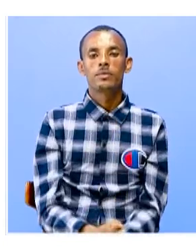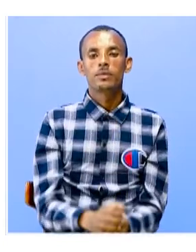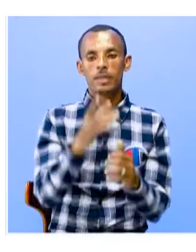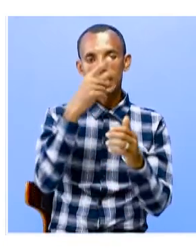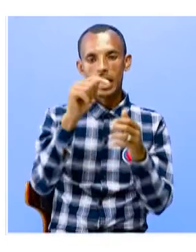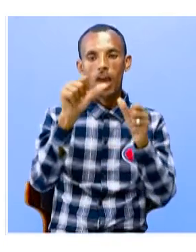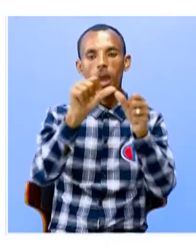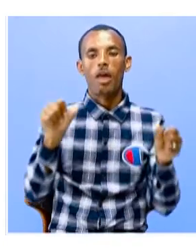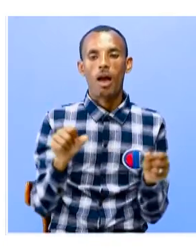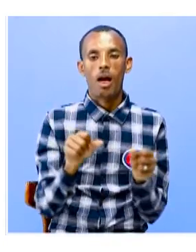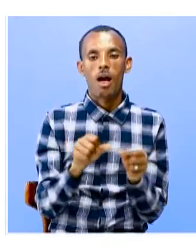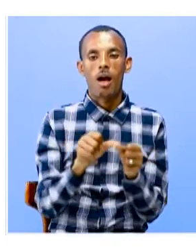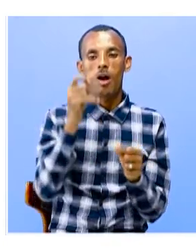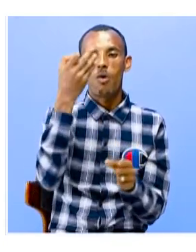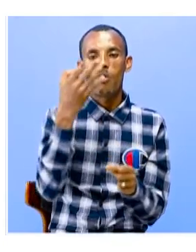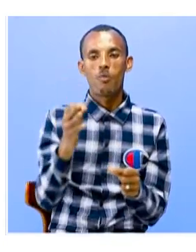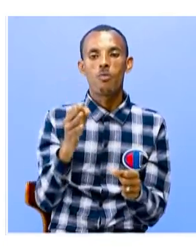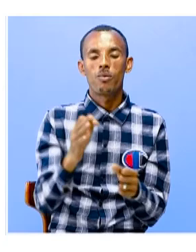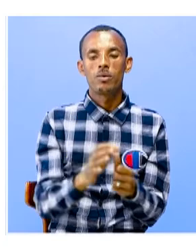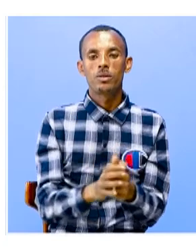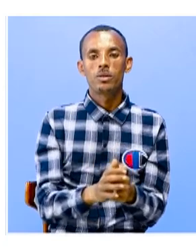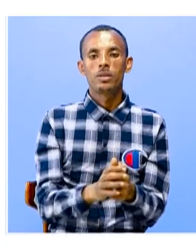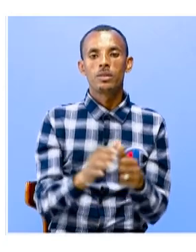the area of